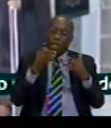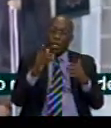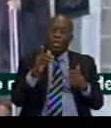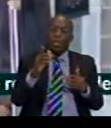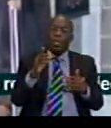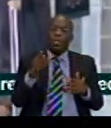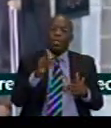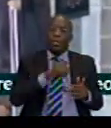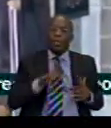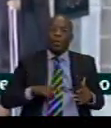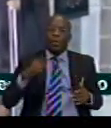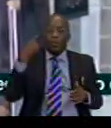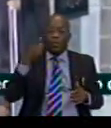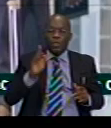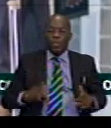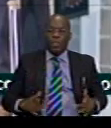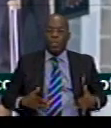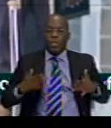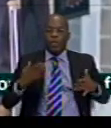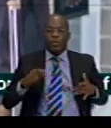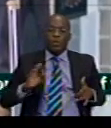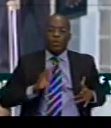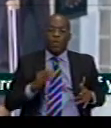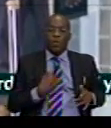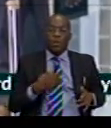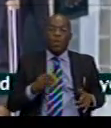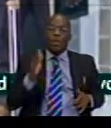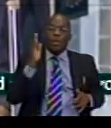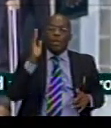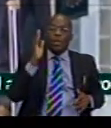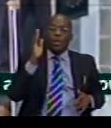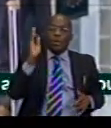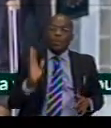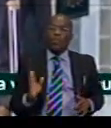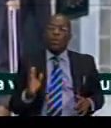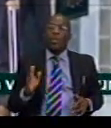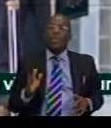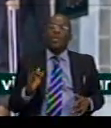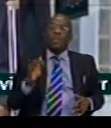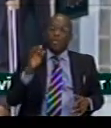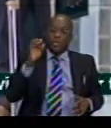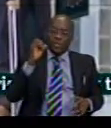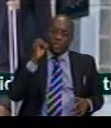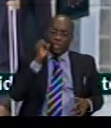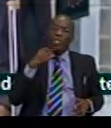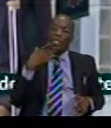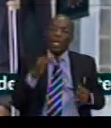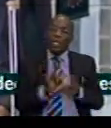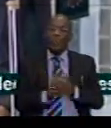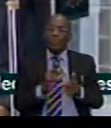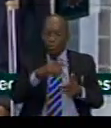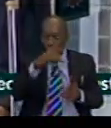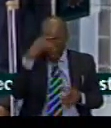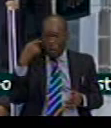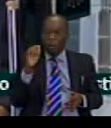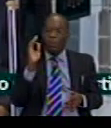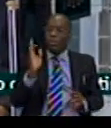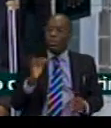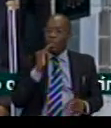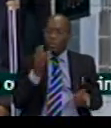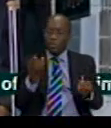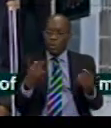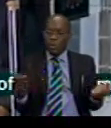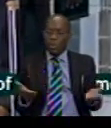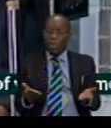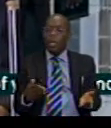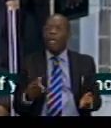she heard that GS was coming here, she said today she won't go to business, she won't go to market. And when she came here and she saw the pastor, she said